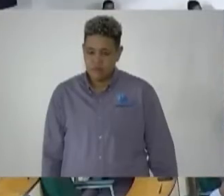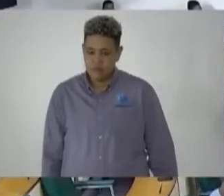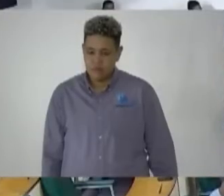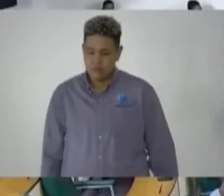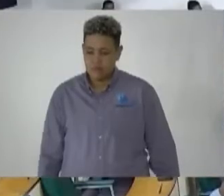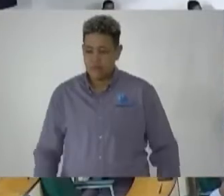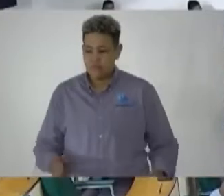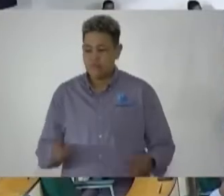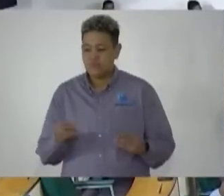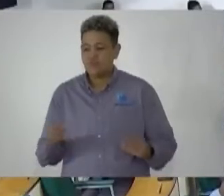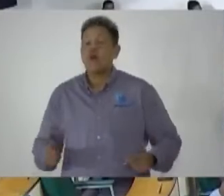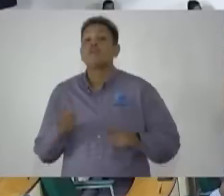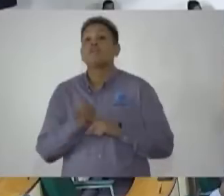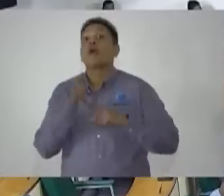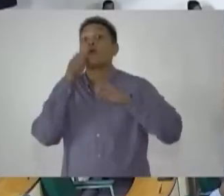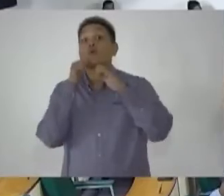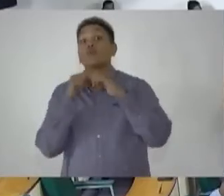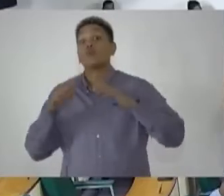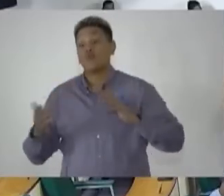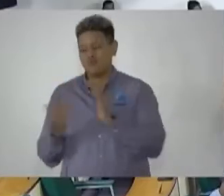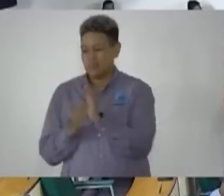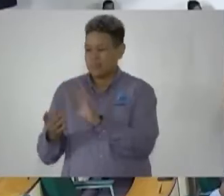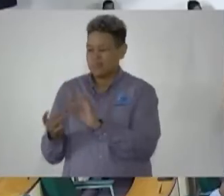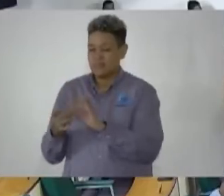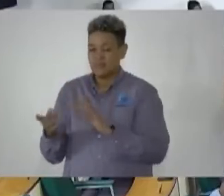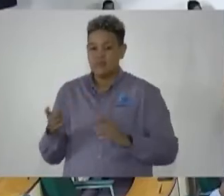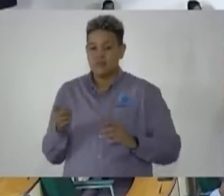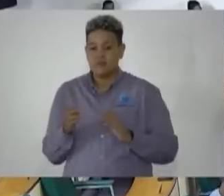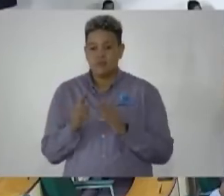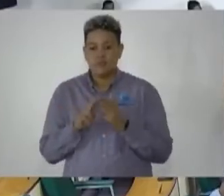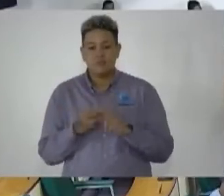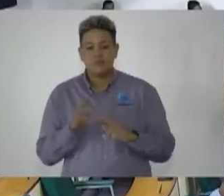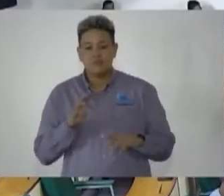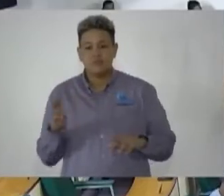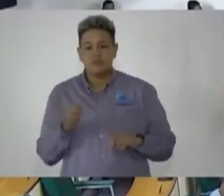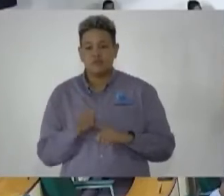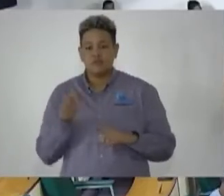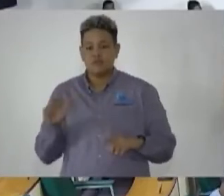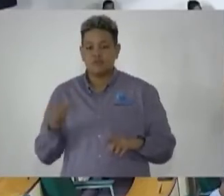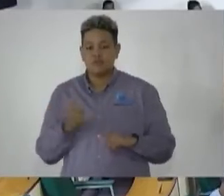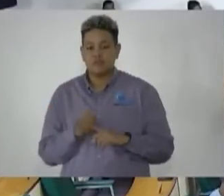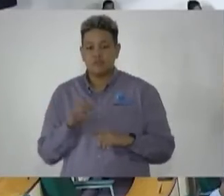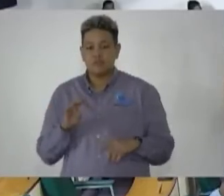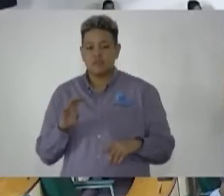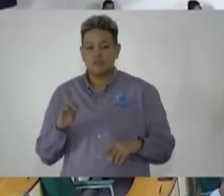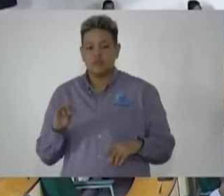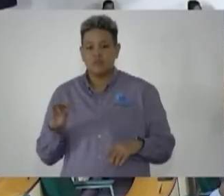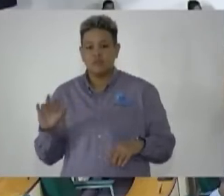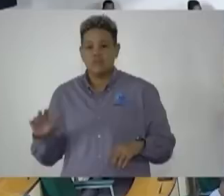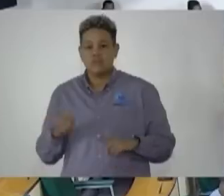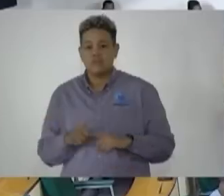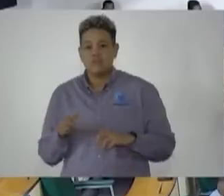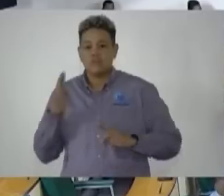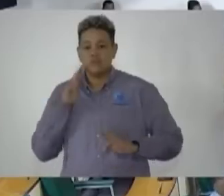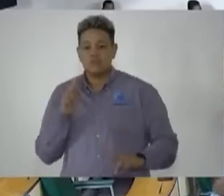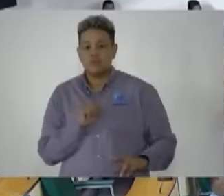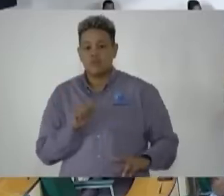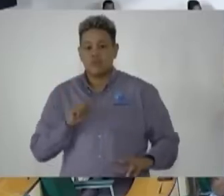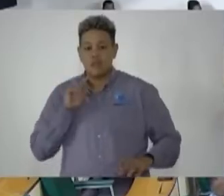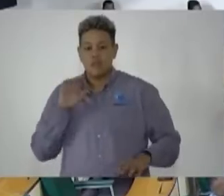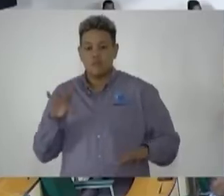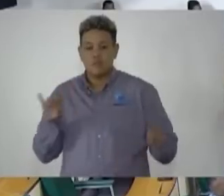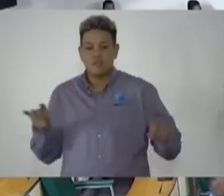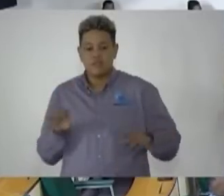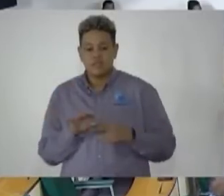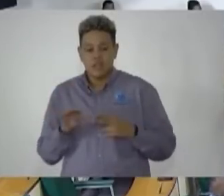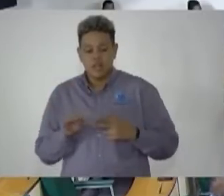Be it resolved that notwithstanding Standing Orders number 66-3 and 73, this Honourable Senate appoints a